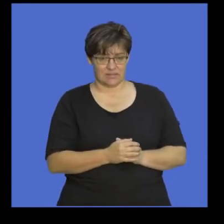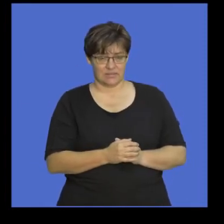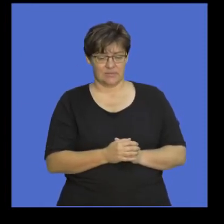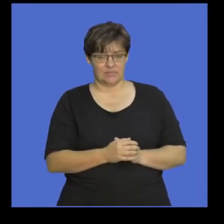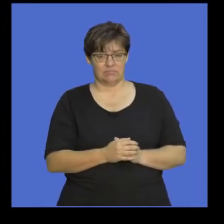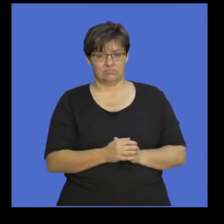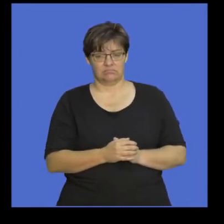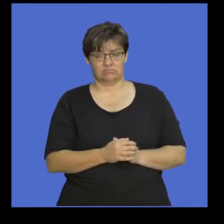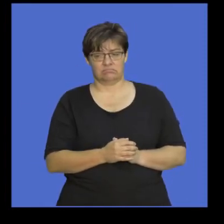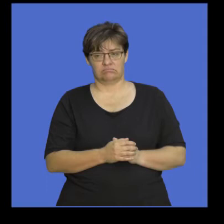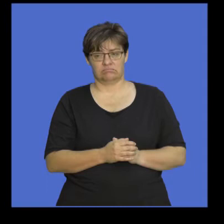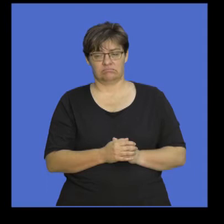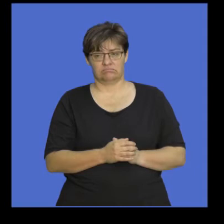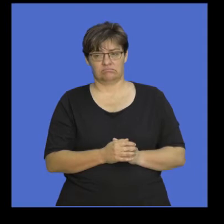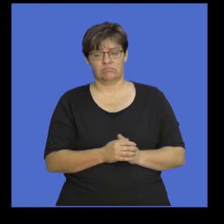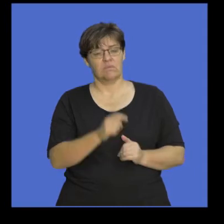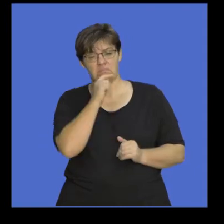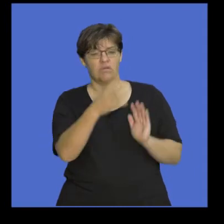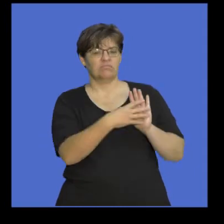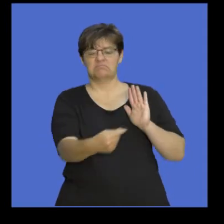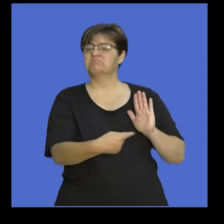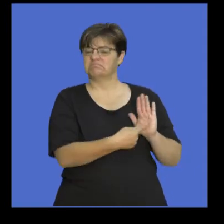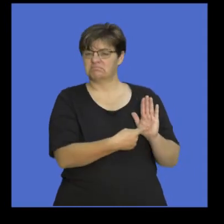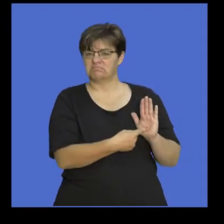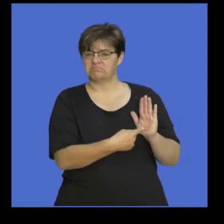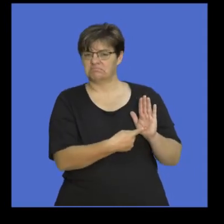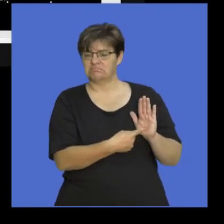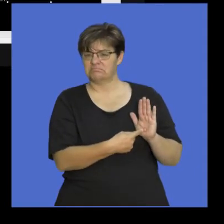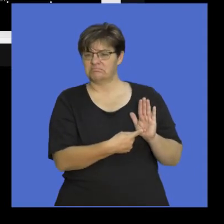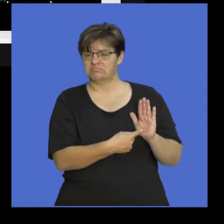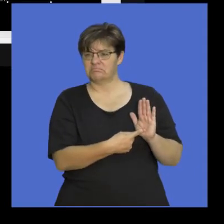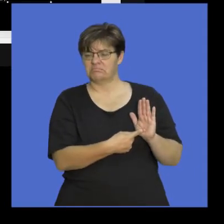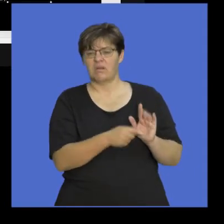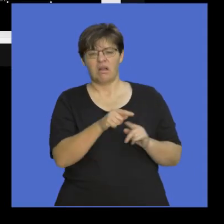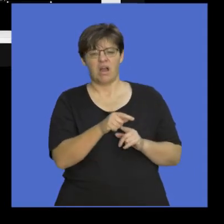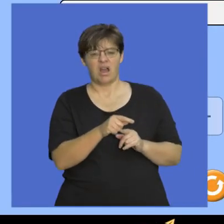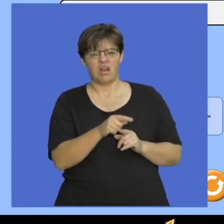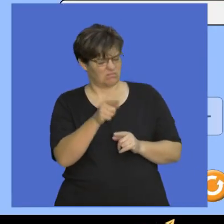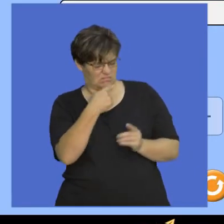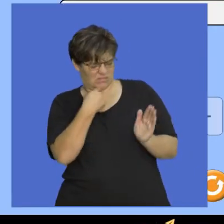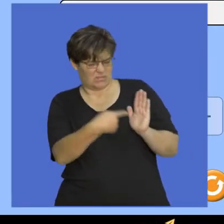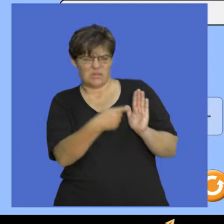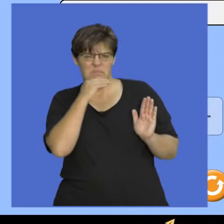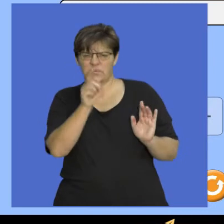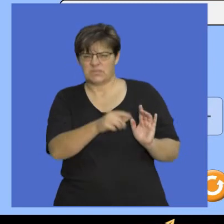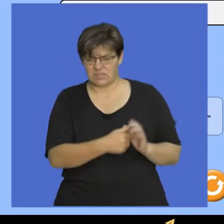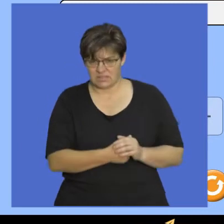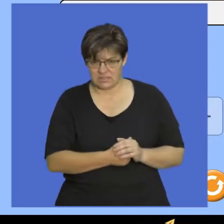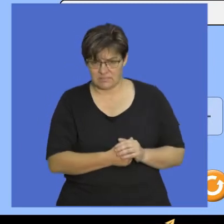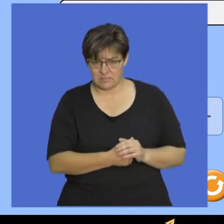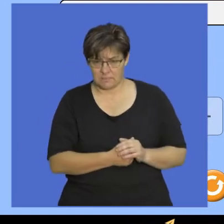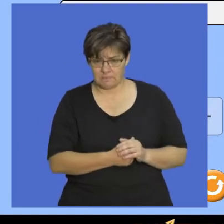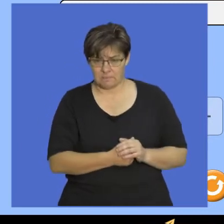right? Okay. Now, we can do that using a simulation and get a sense of what exactly we are talking about. Okay.